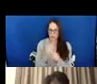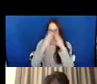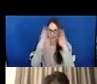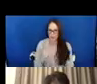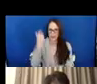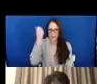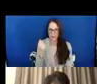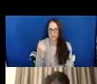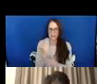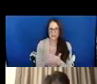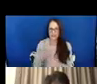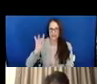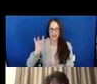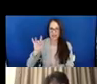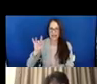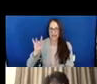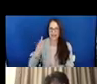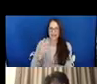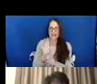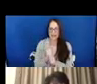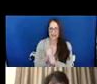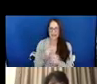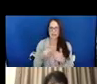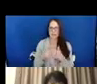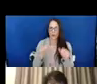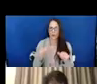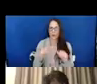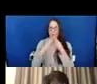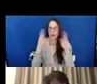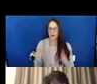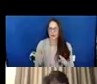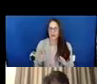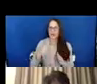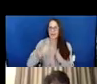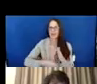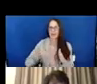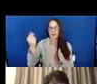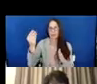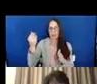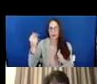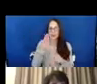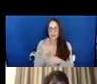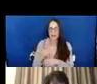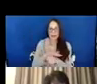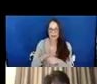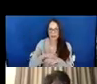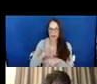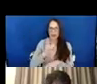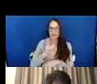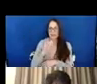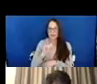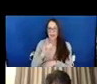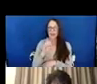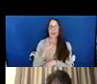Section 8, to access affordable housing in the pricey Bay Area on their SSI or SSDI incomes.